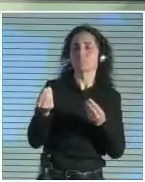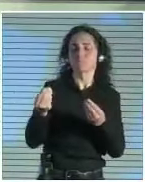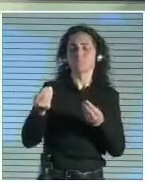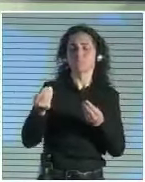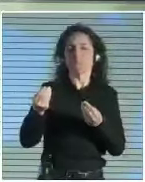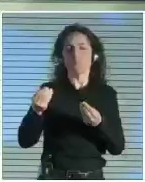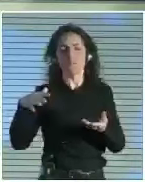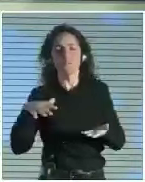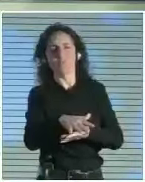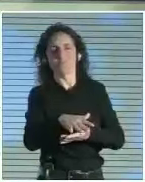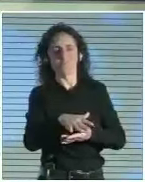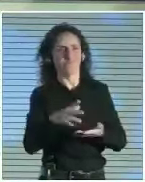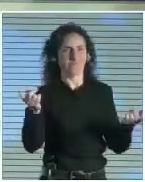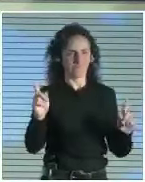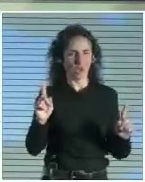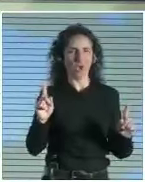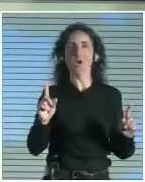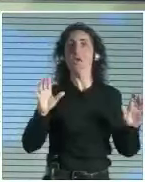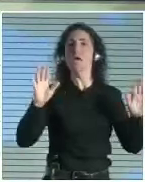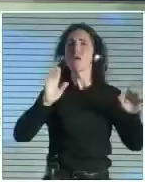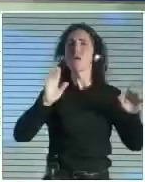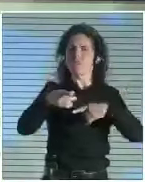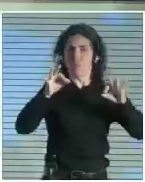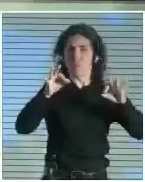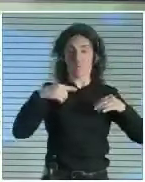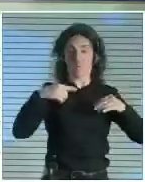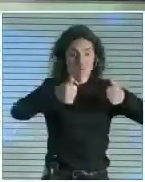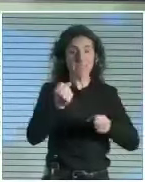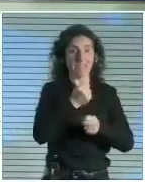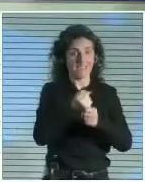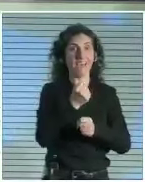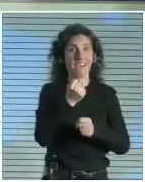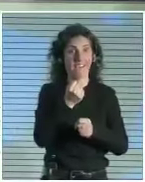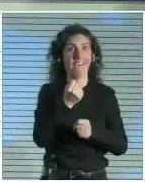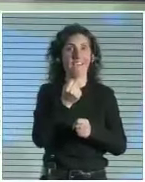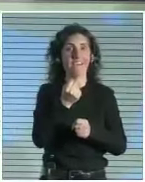well. For example, Tota does it very well. Montreal does it very well.